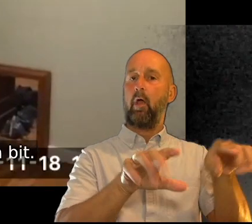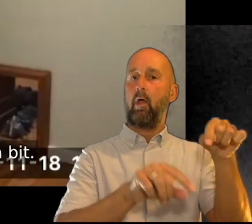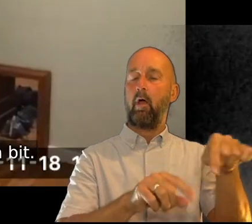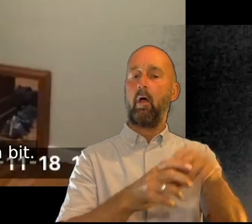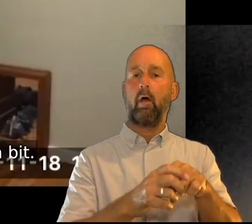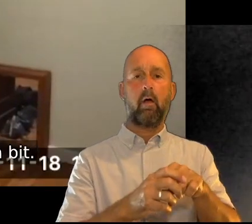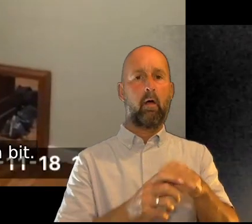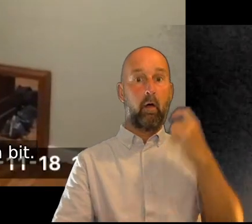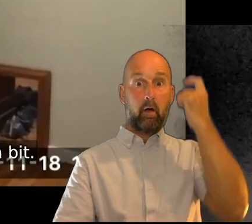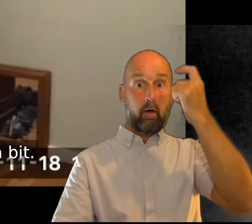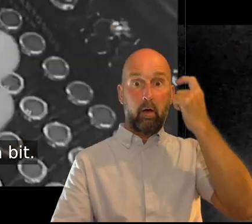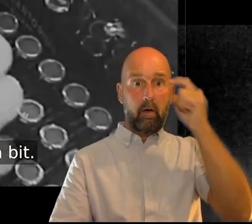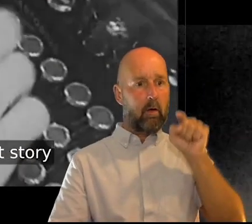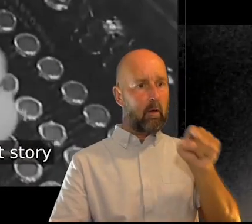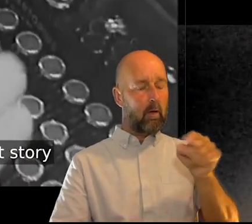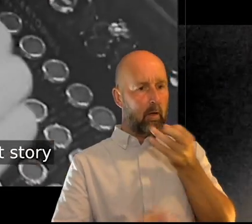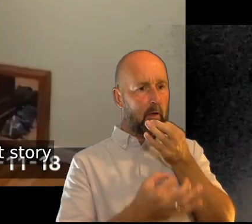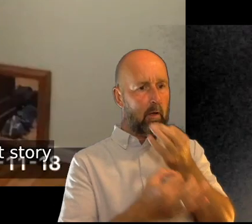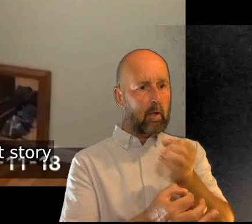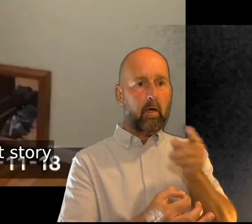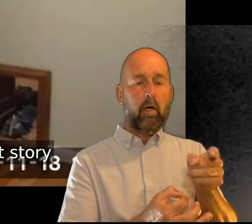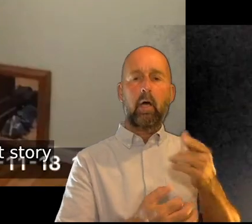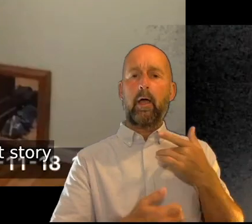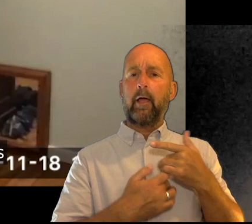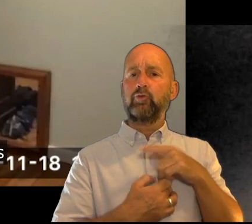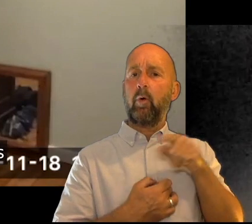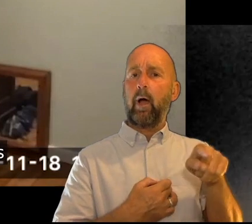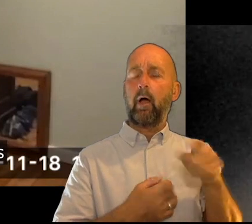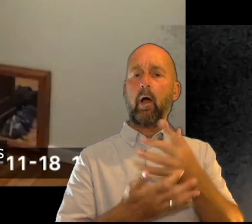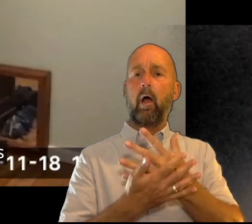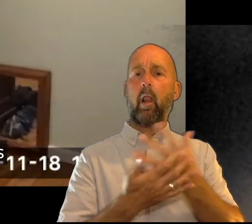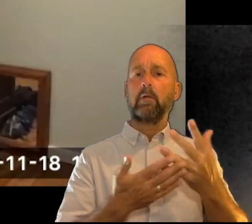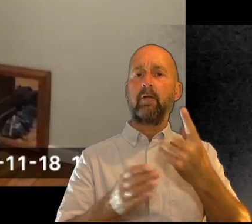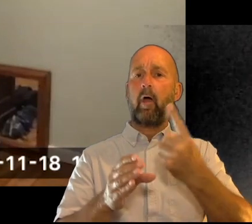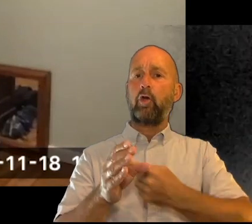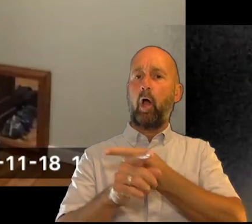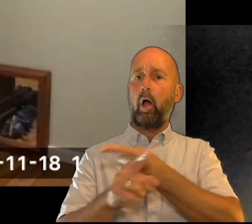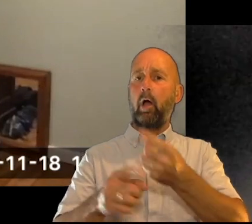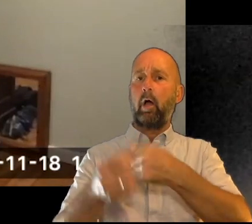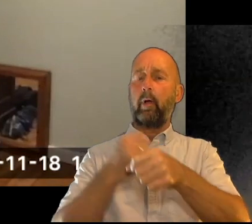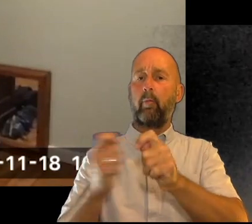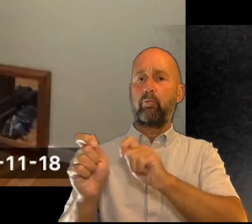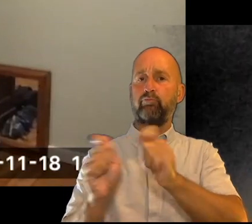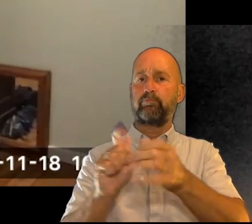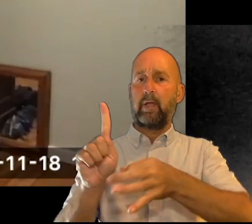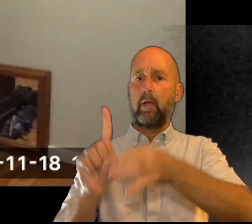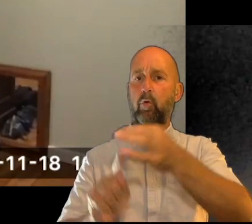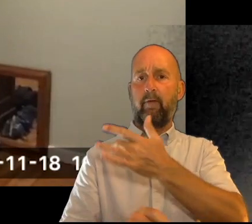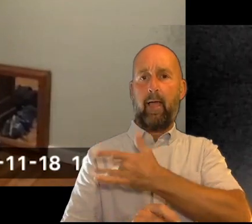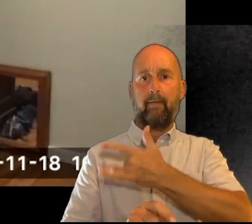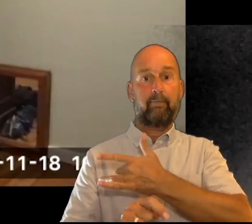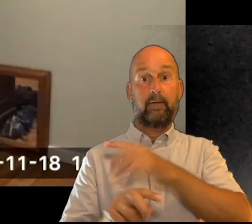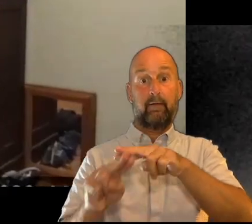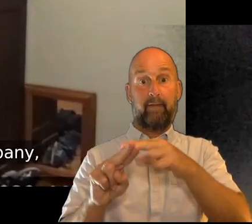and it just got my head spinning a bit. And what was interesting about that story was that a lot of the employees had gone on to make changes in their lives. So they'd